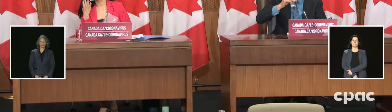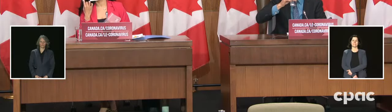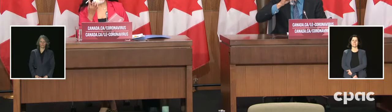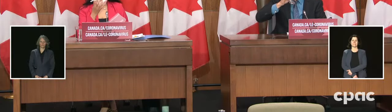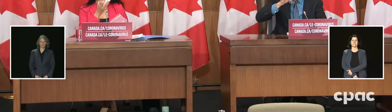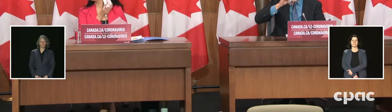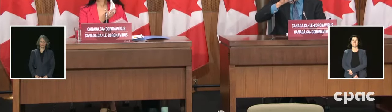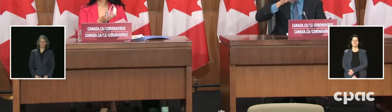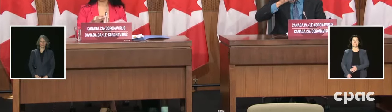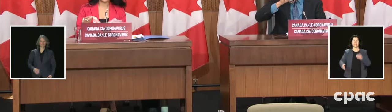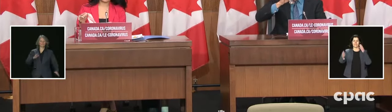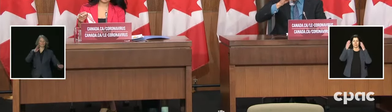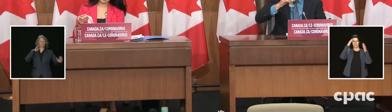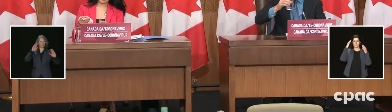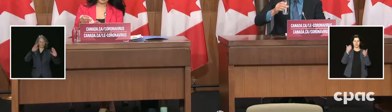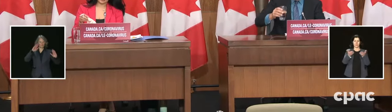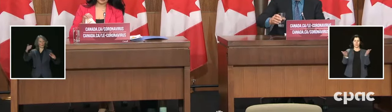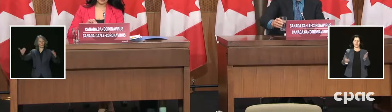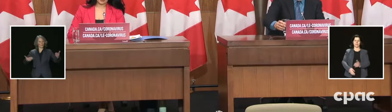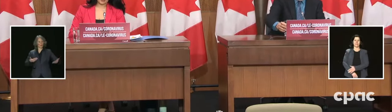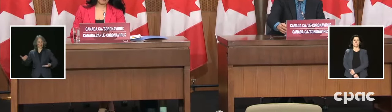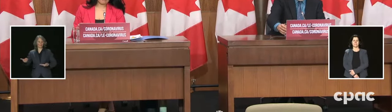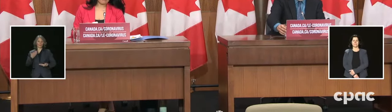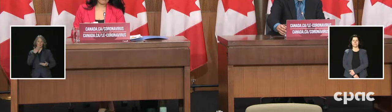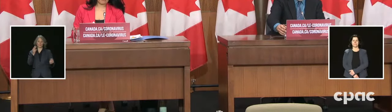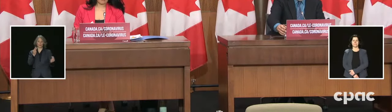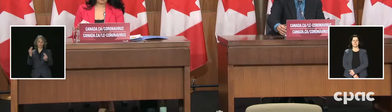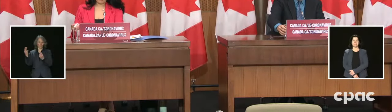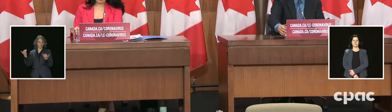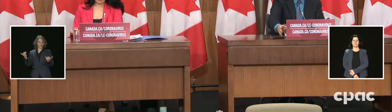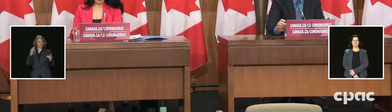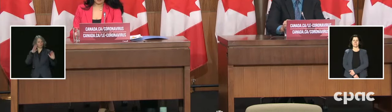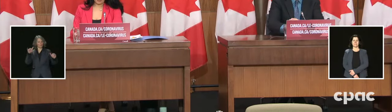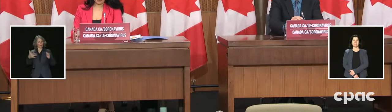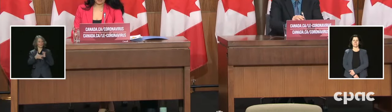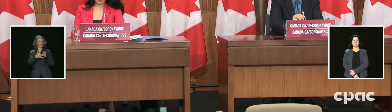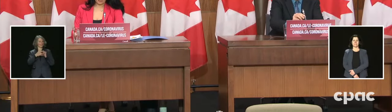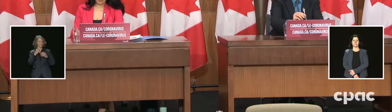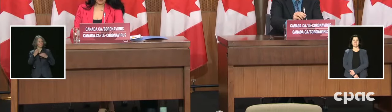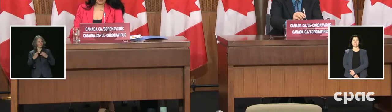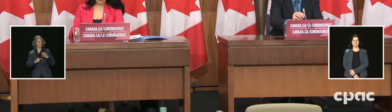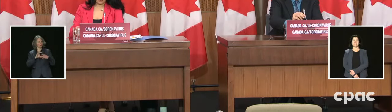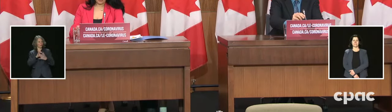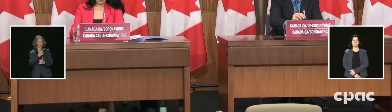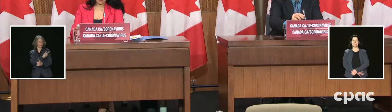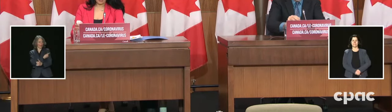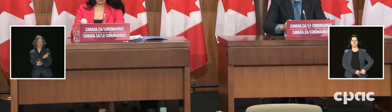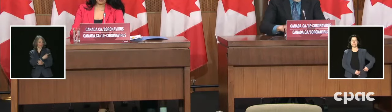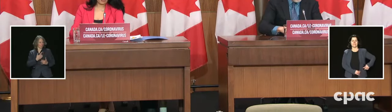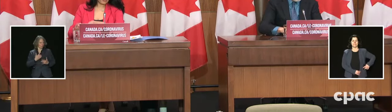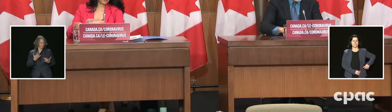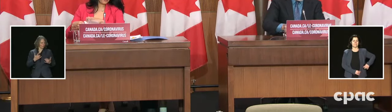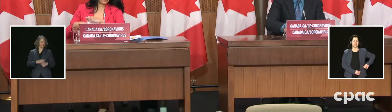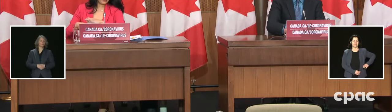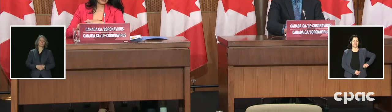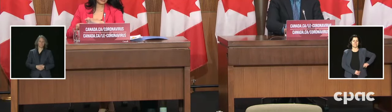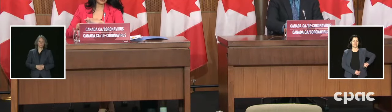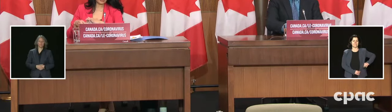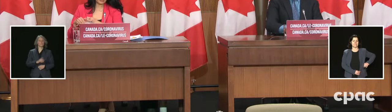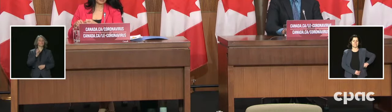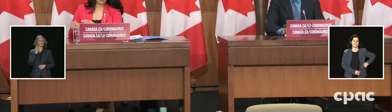Hello, everyone. Bonjour à tous. Welcome and thank you for participating in today's technical briefing, which will provide an update on the COVID-19 vaccines